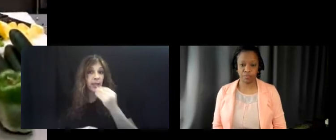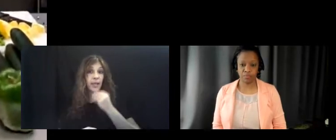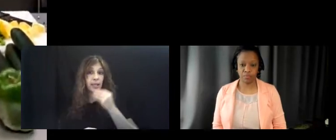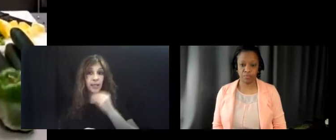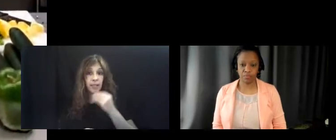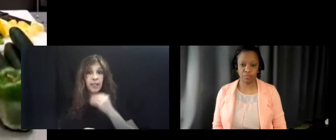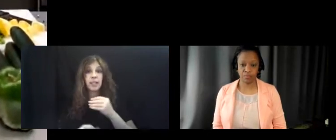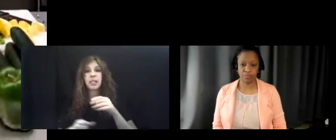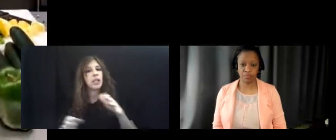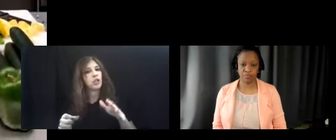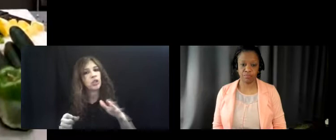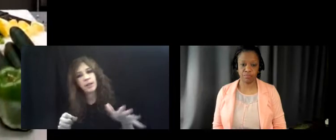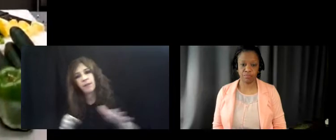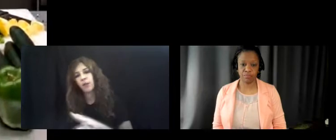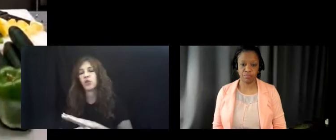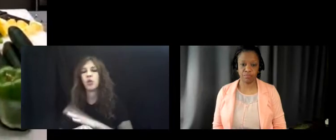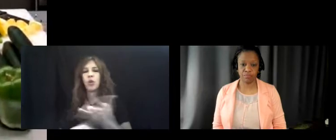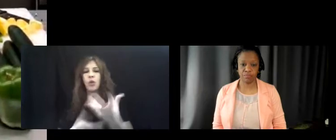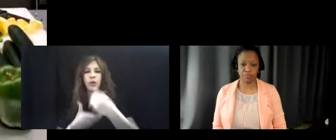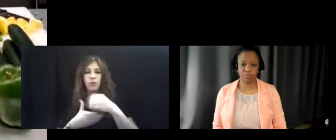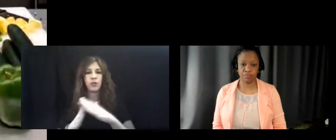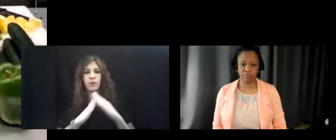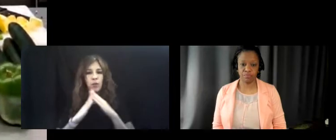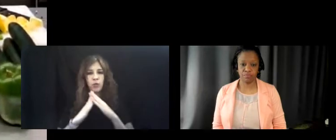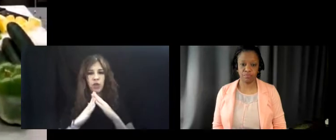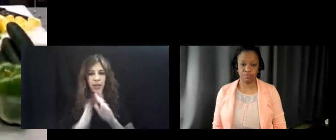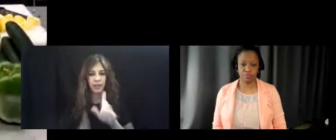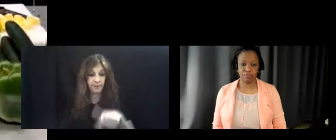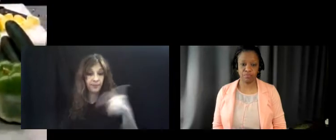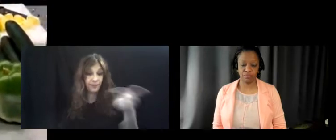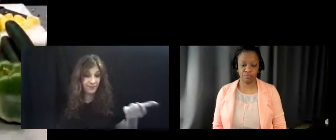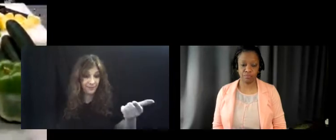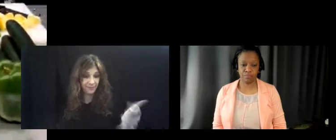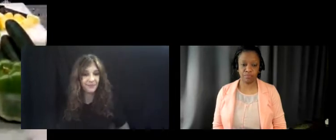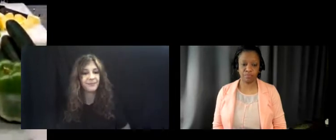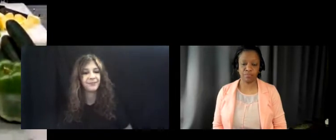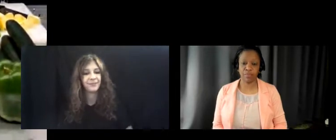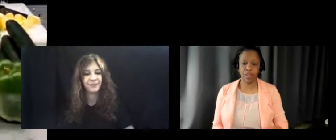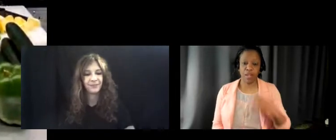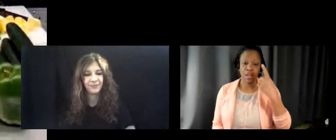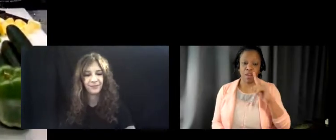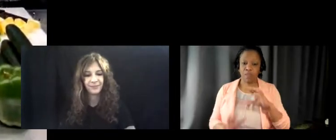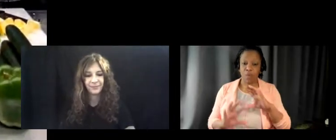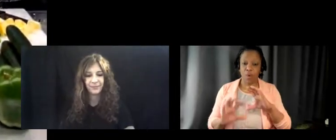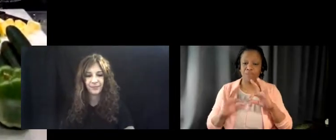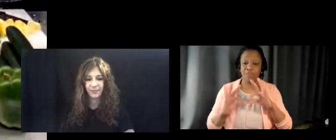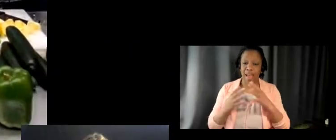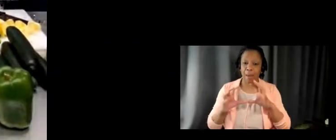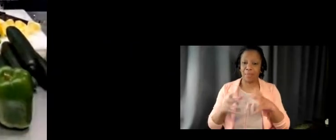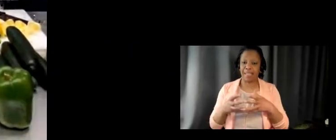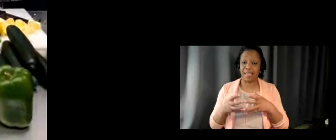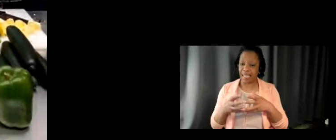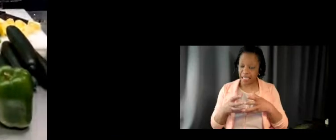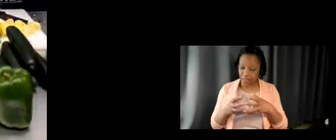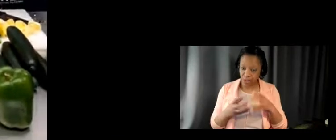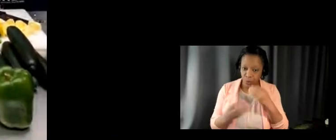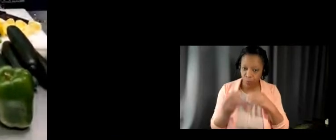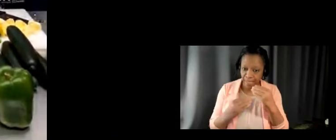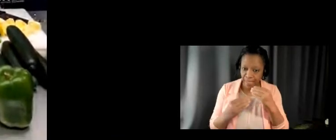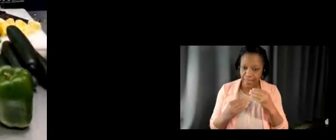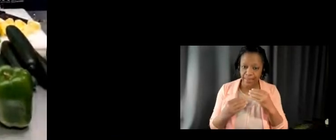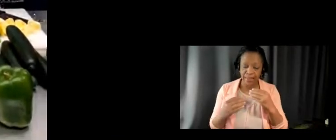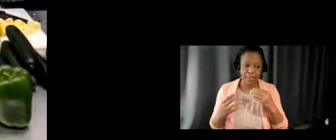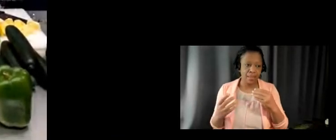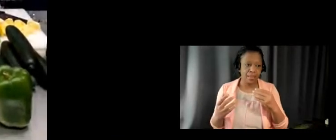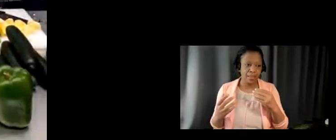total community. Yeah. For families to go in and eat, and things like that, and have